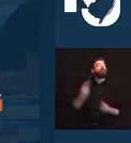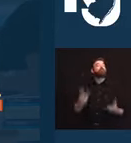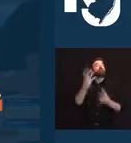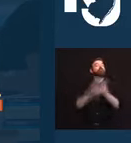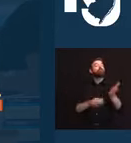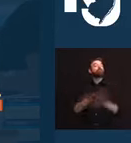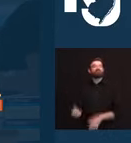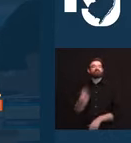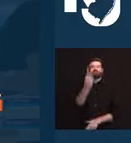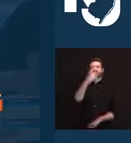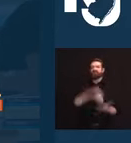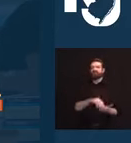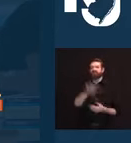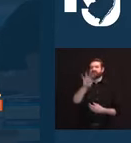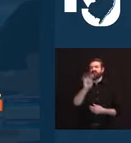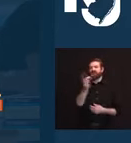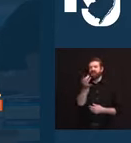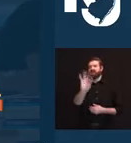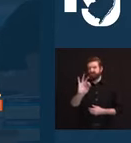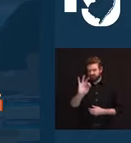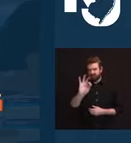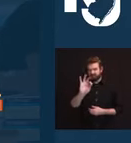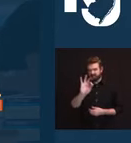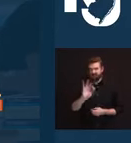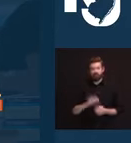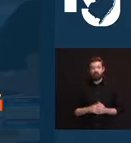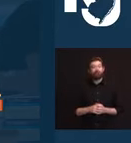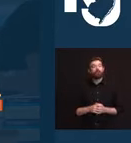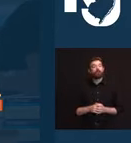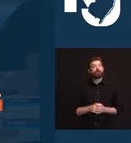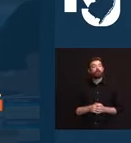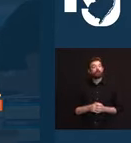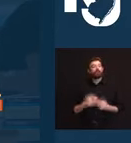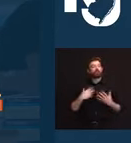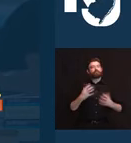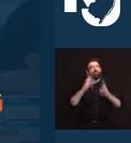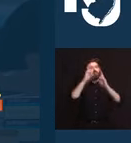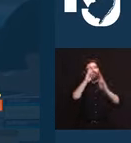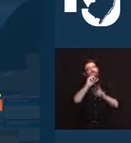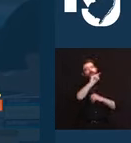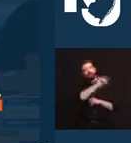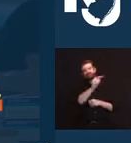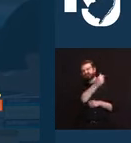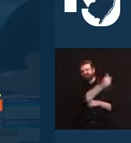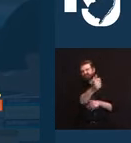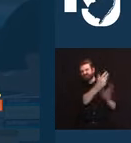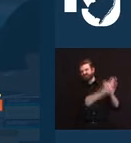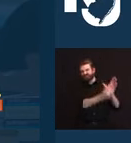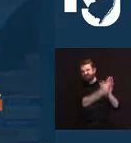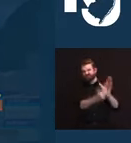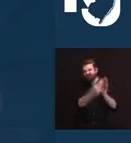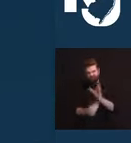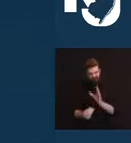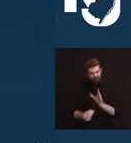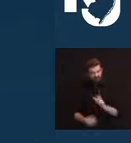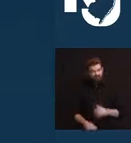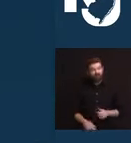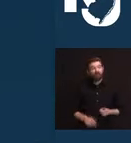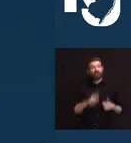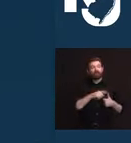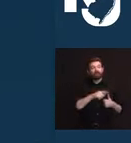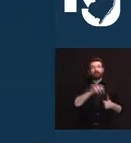New Jerseyans, and let's recall a few more of these precious lives. We'll start today, and this one is a tough one. They're